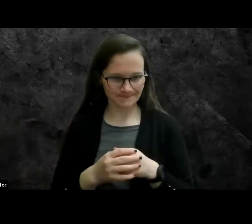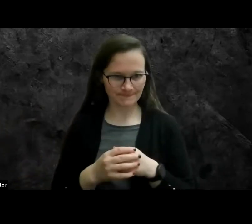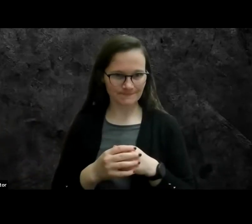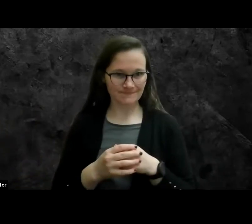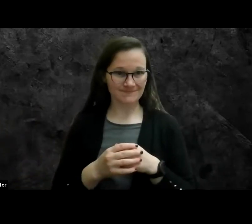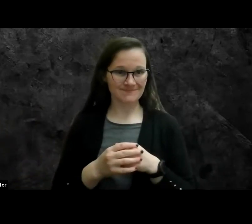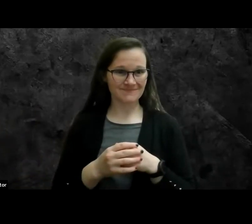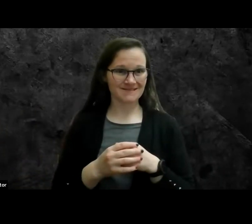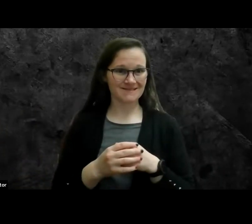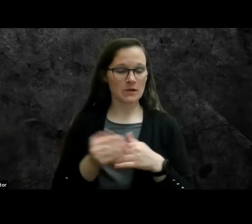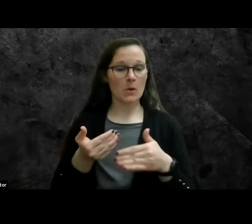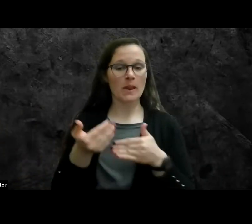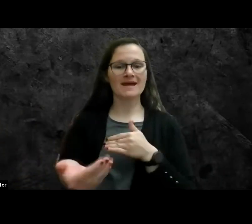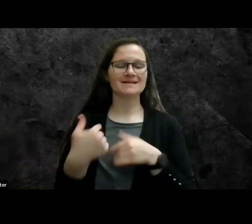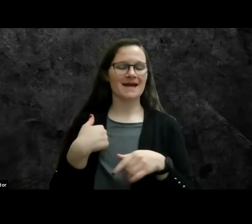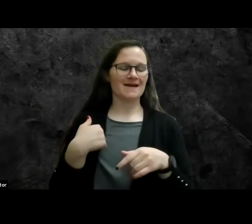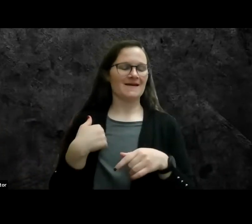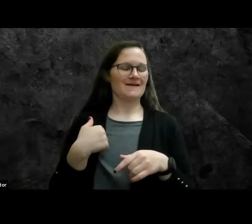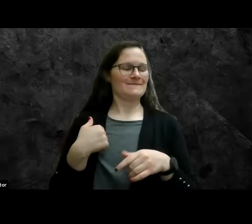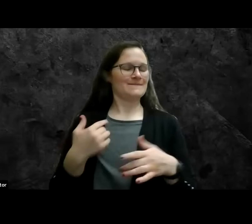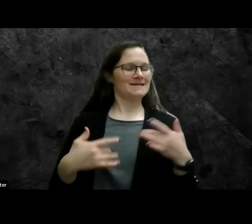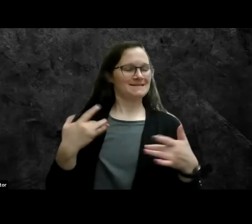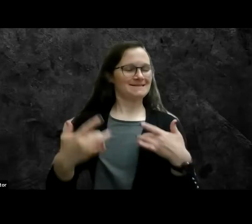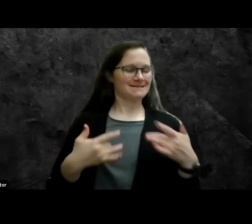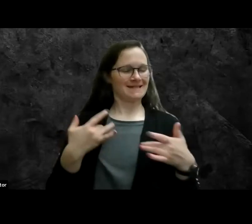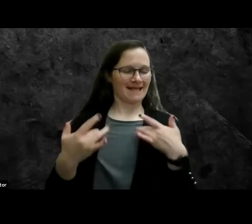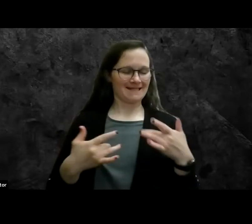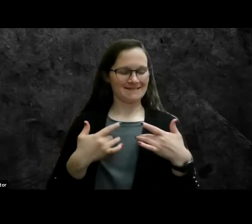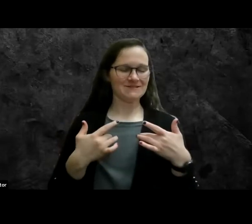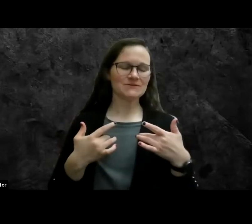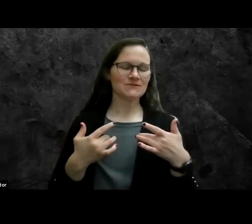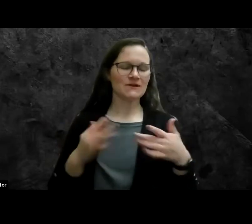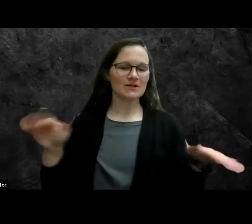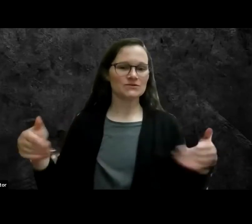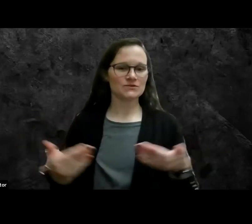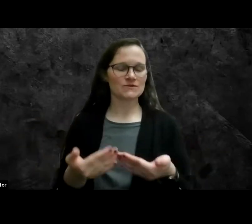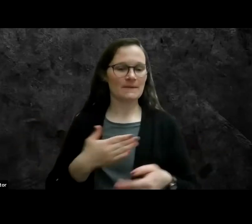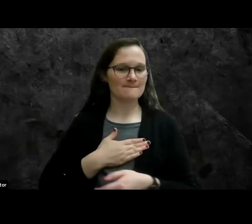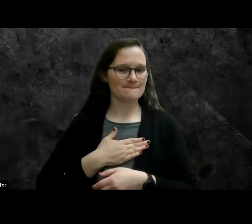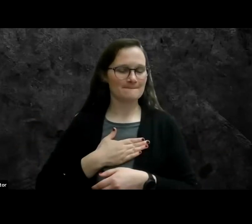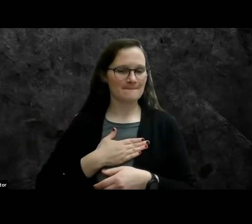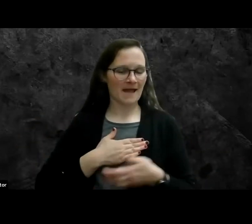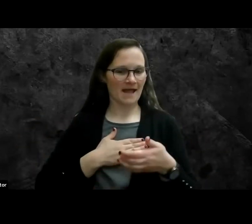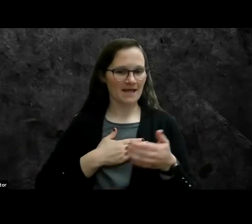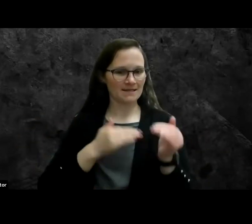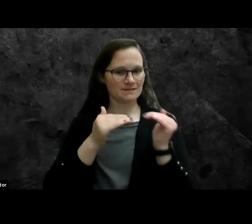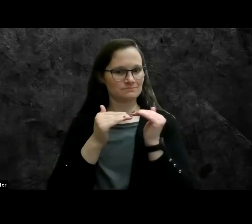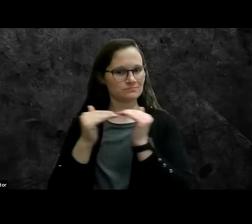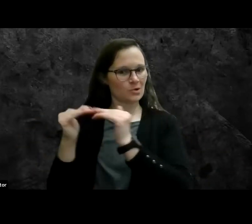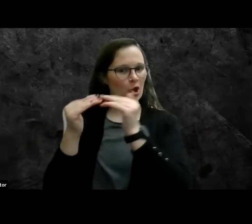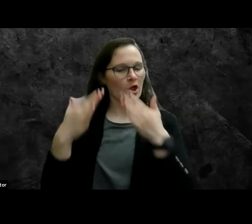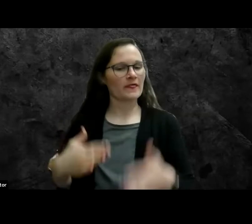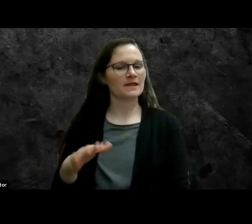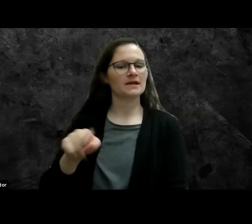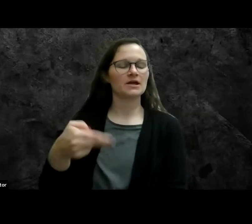Next, I'm excited to introduce my colleague, Jagdish Khubchandani. Jagdish joined NMSU's Department of Public